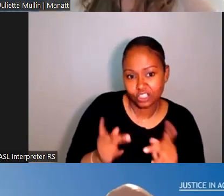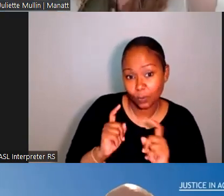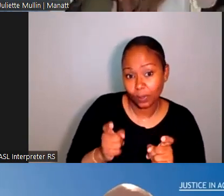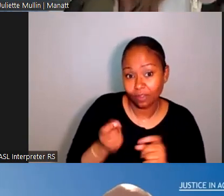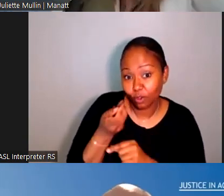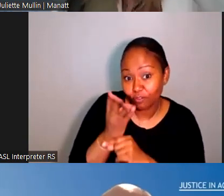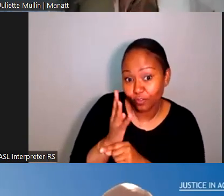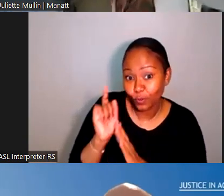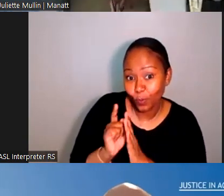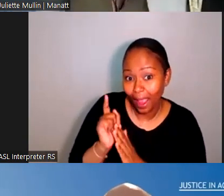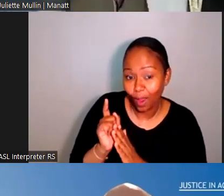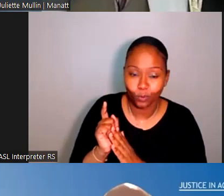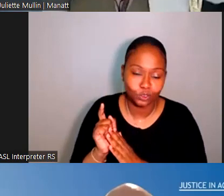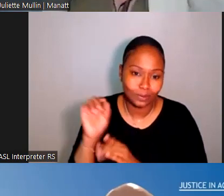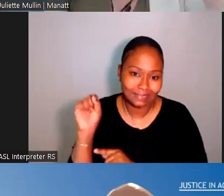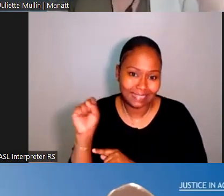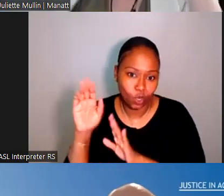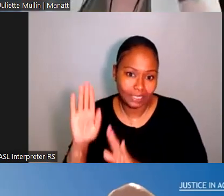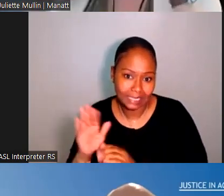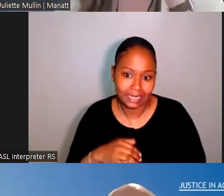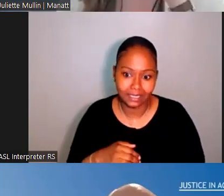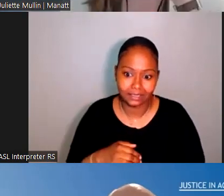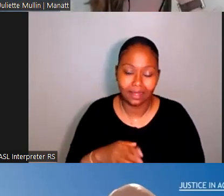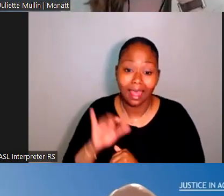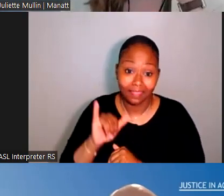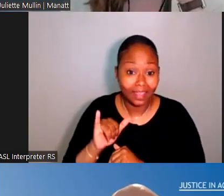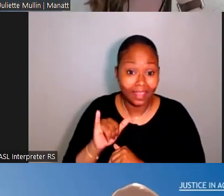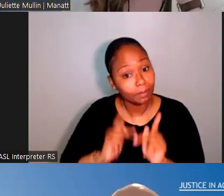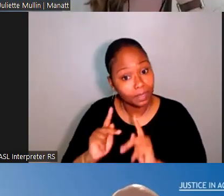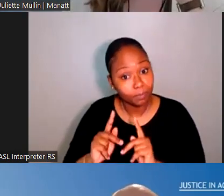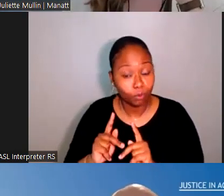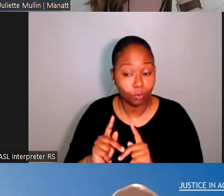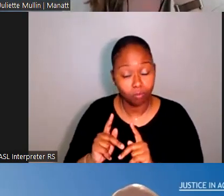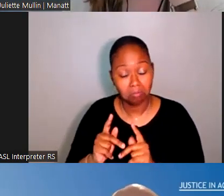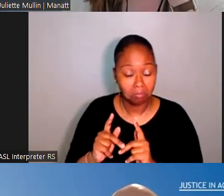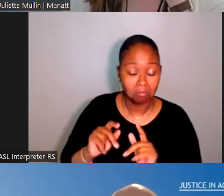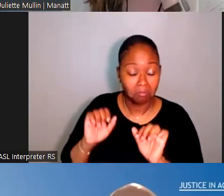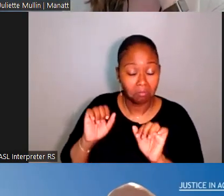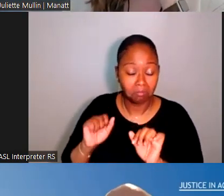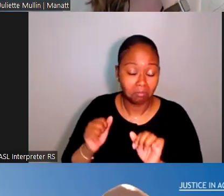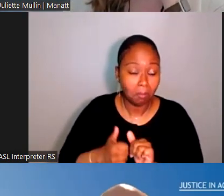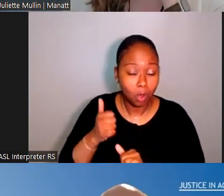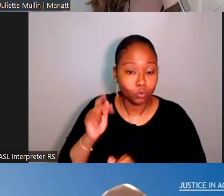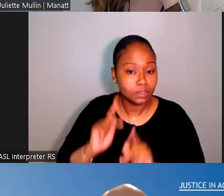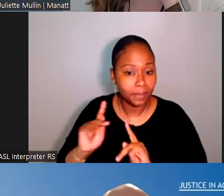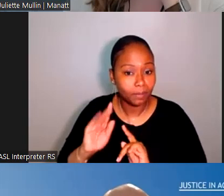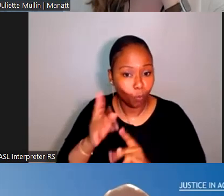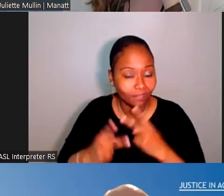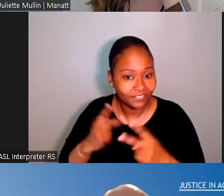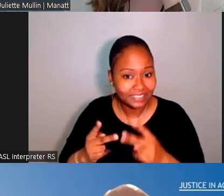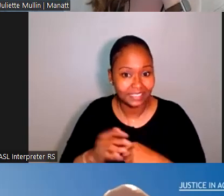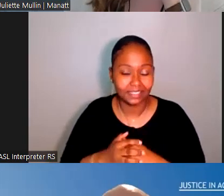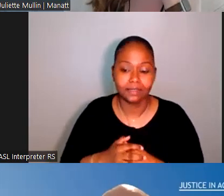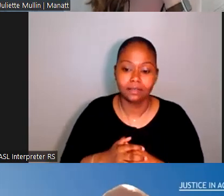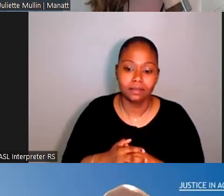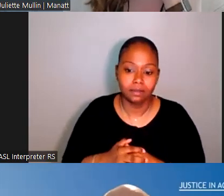Sundays. And that's when people are most likely to visit. It may be less convenient for the staff, there may be